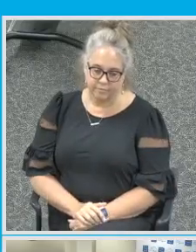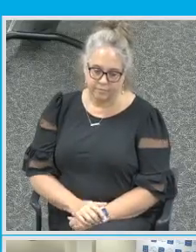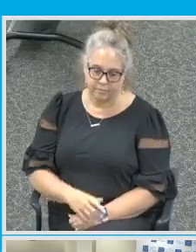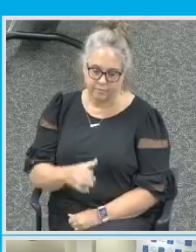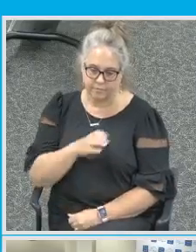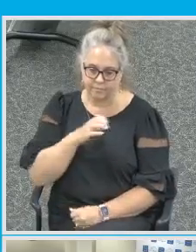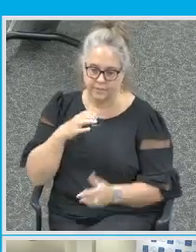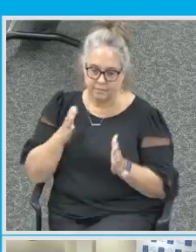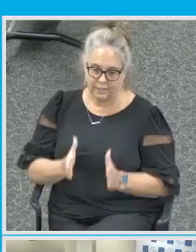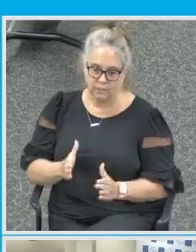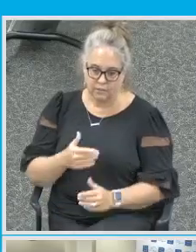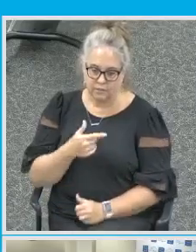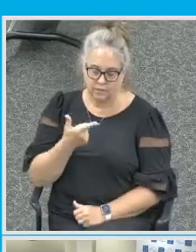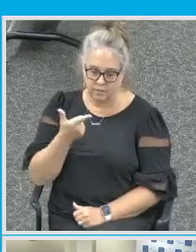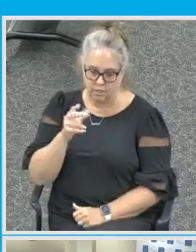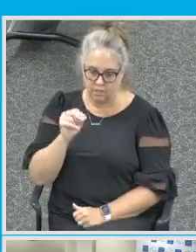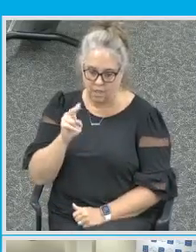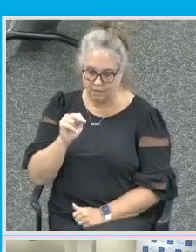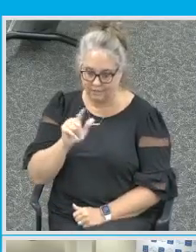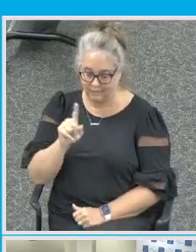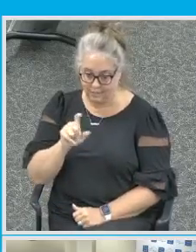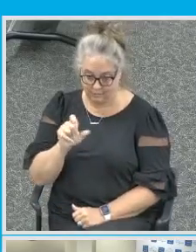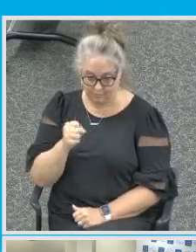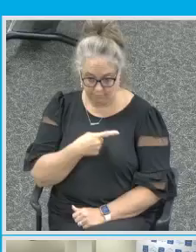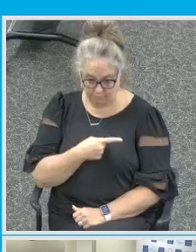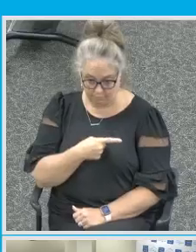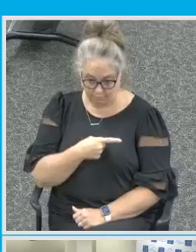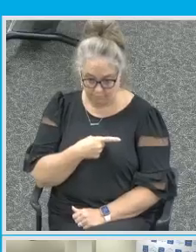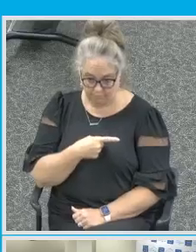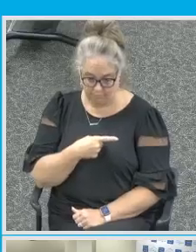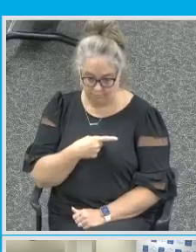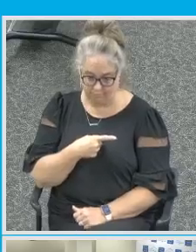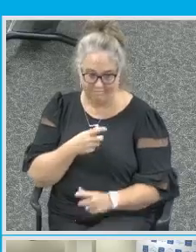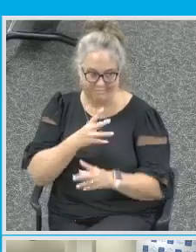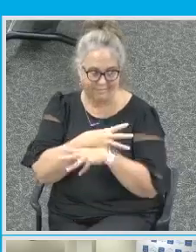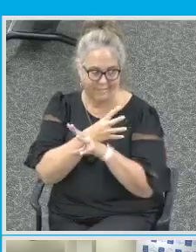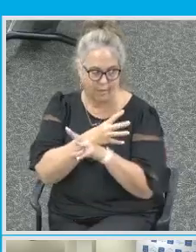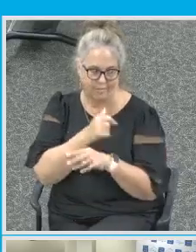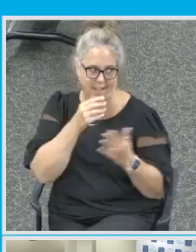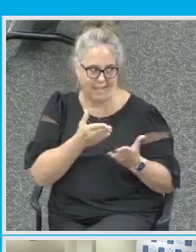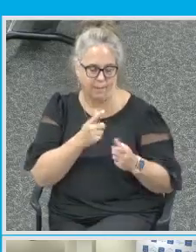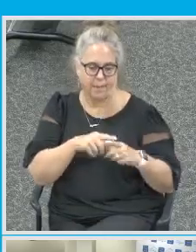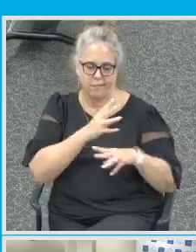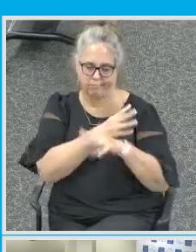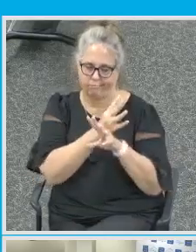Lojinas Gonzalez is joining us on Teams. You're out there? Great.